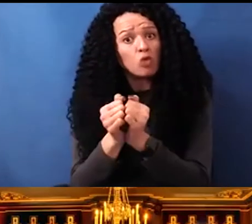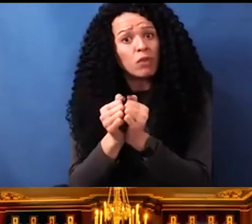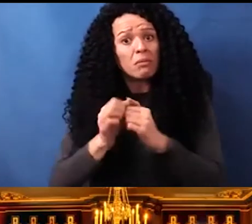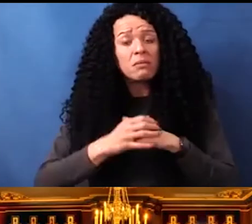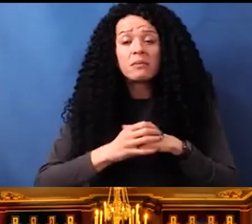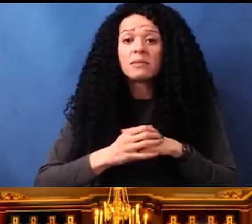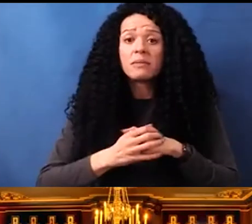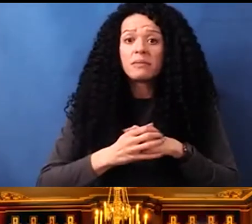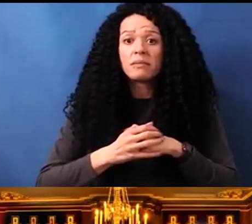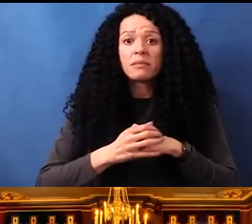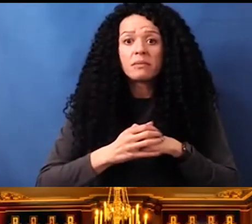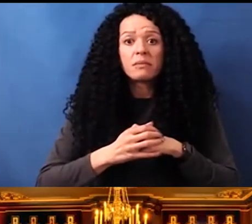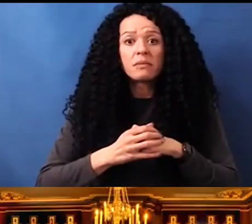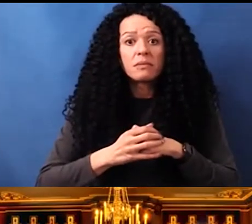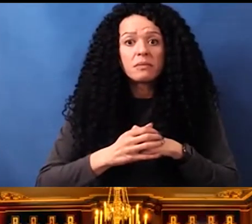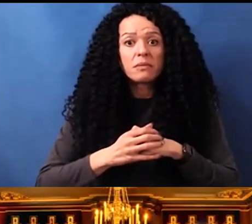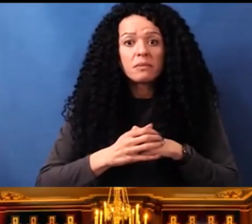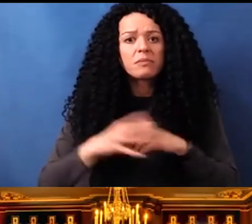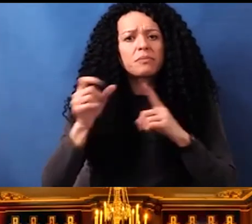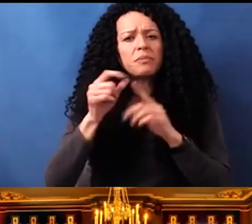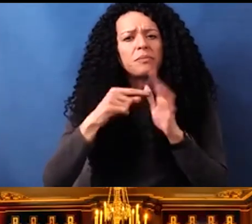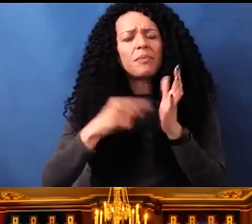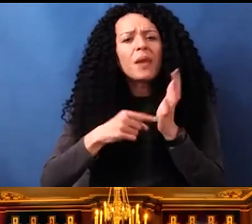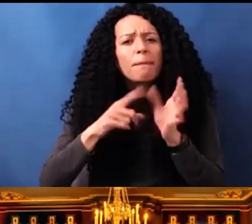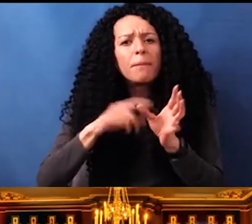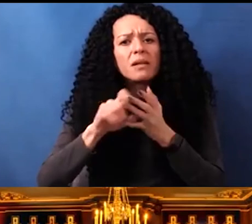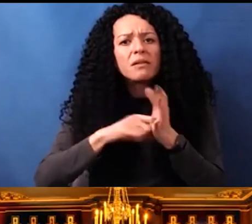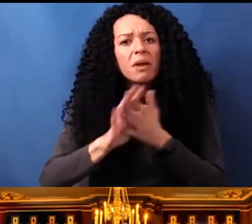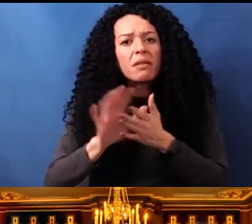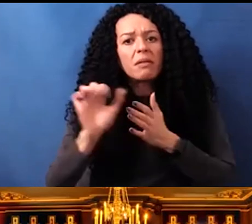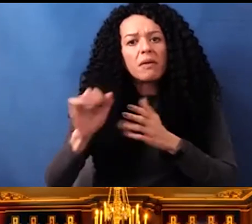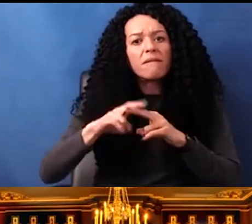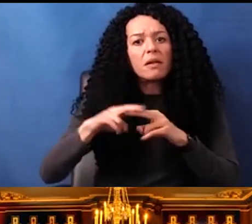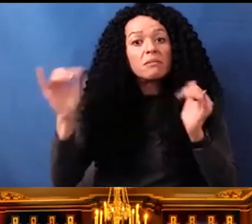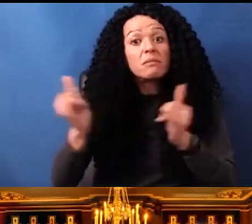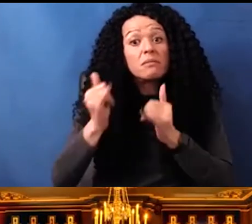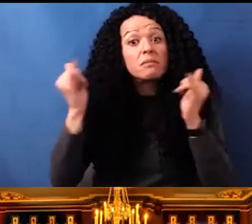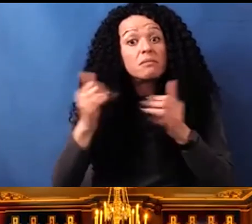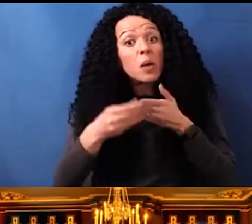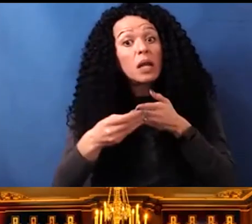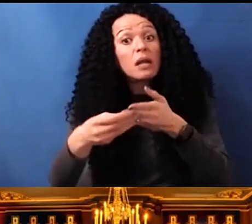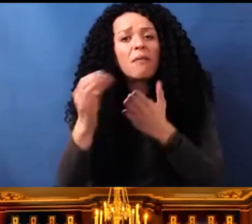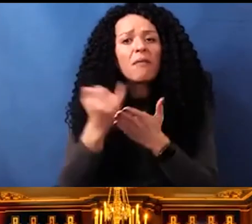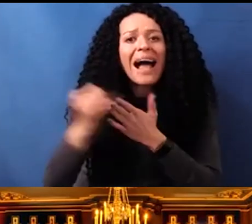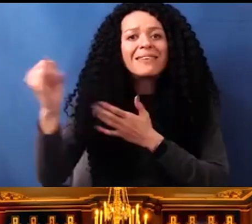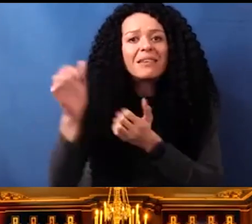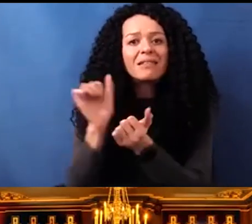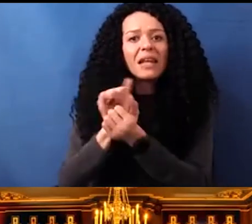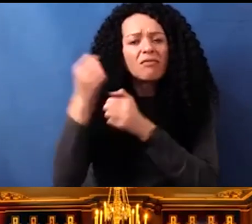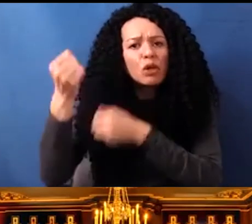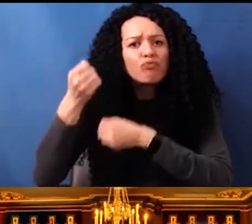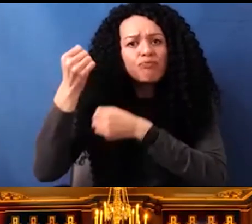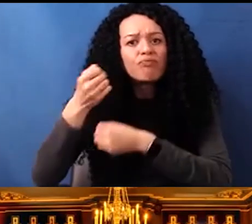resolution. Oh, now, Patty Smith, whose father was a celebrated leader in the anti-slavery question, became a